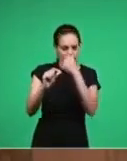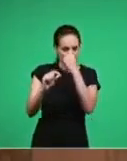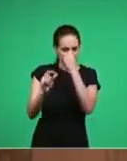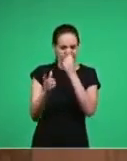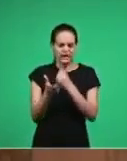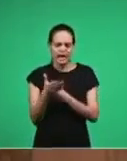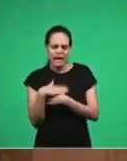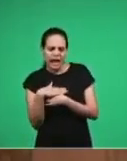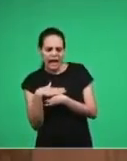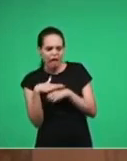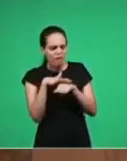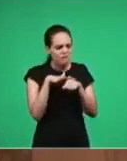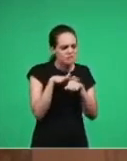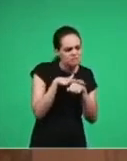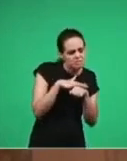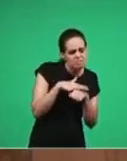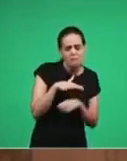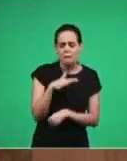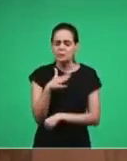we're going to have at 8 o'clock.